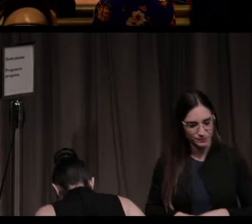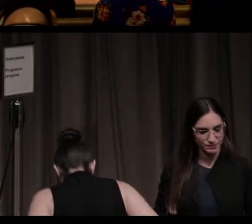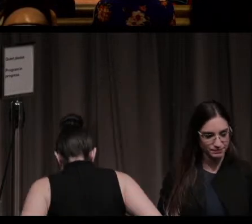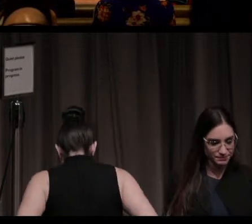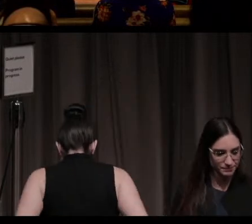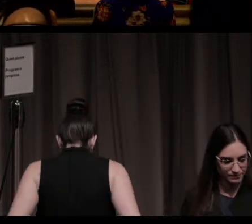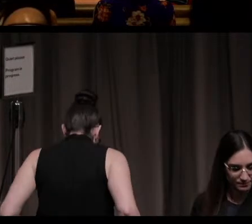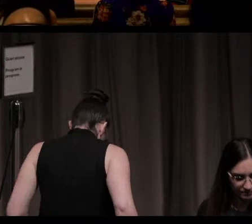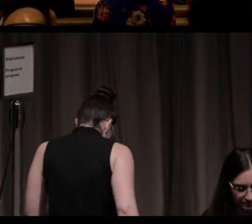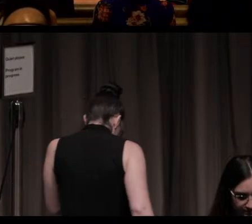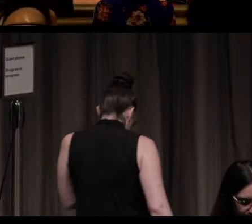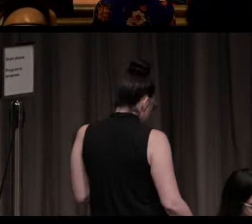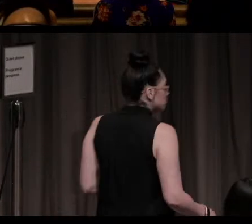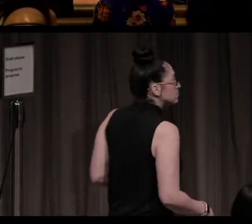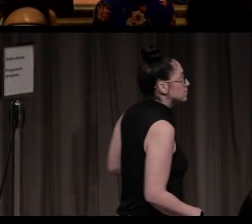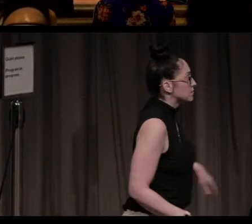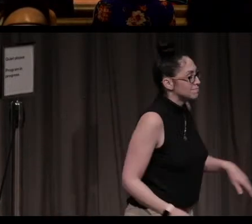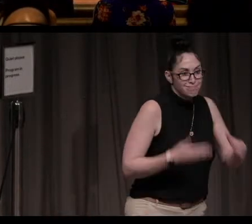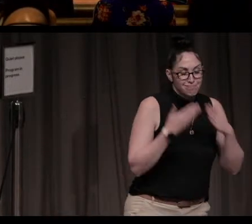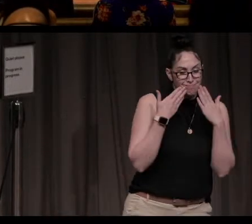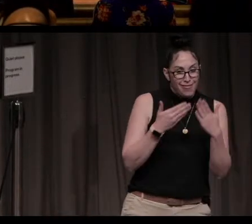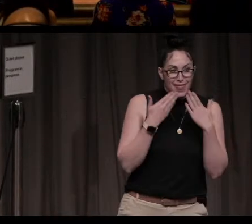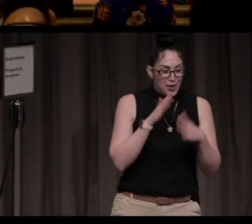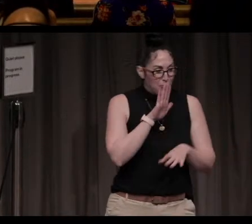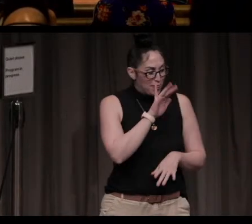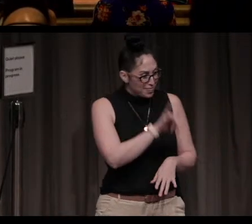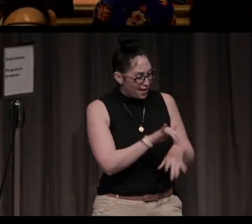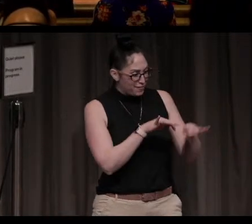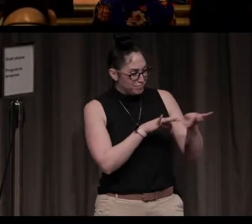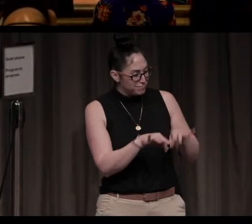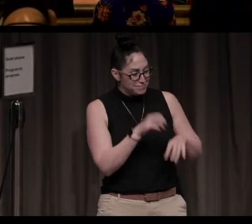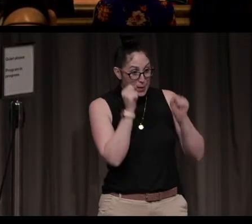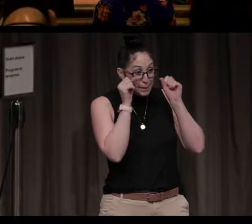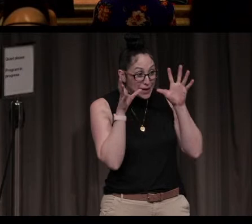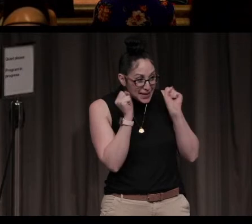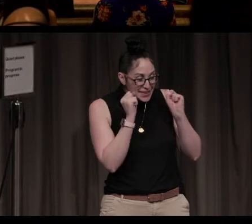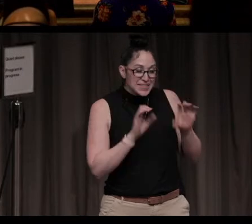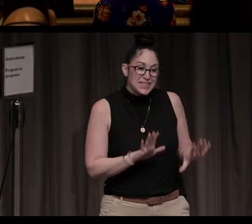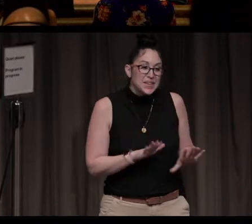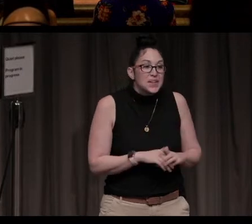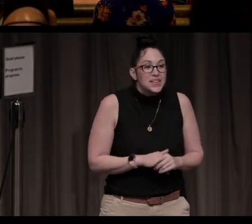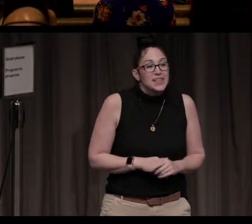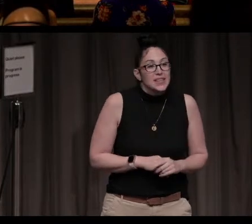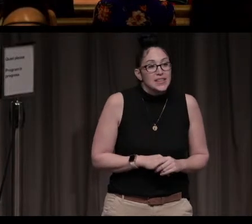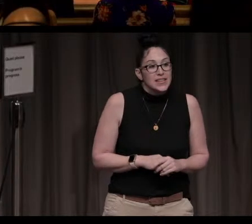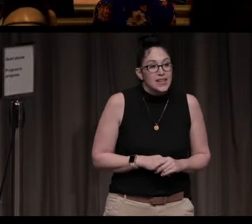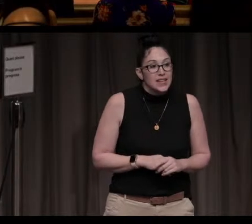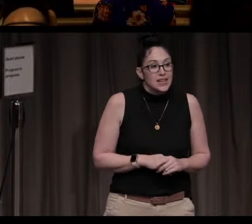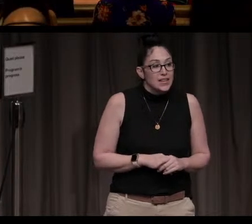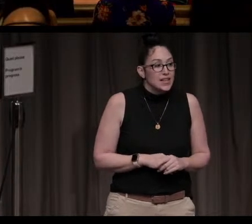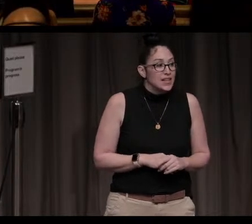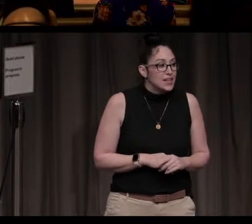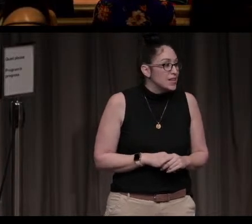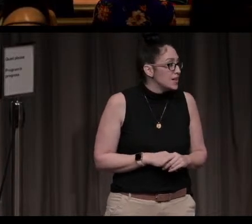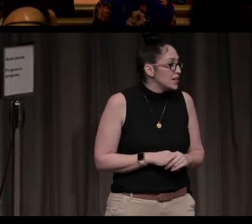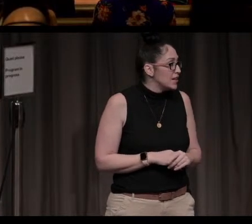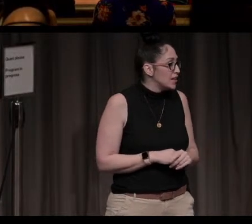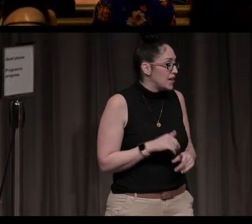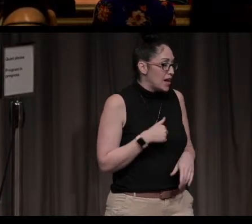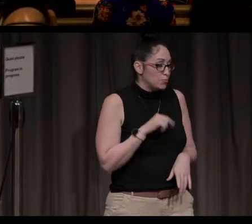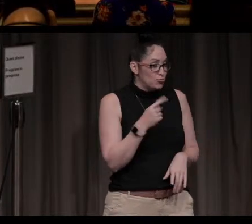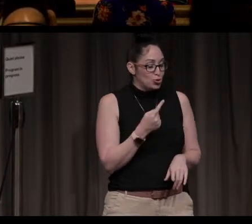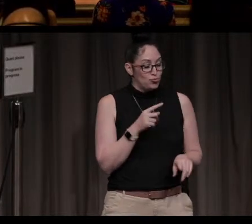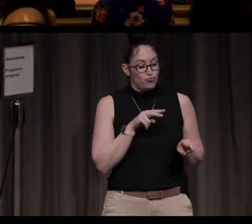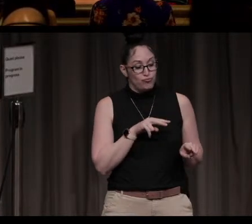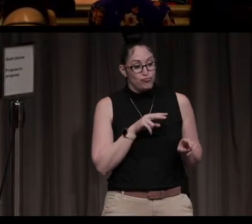Thank you. That was amazing. And maybe I think I'm just keeping time here because I don't